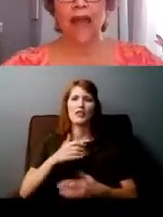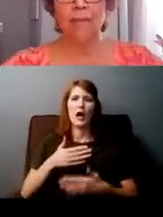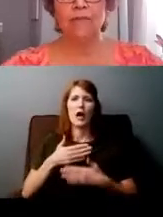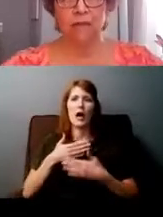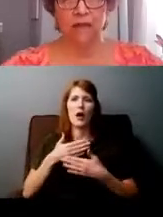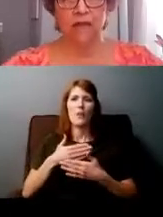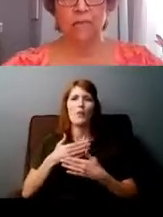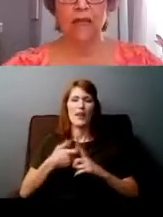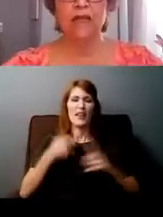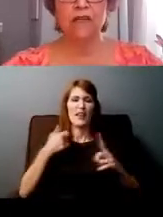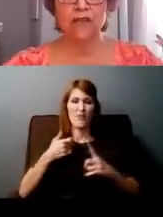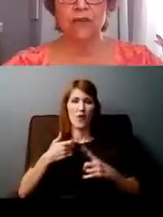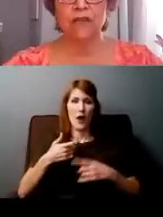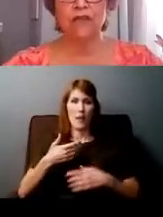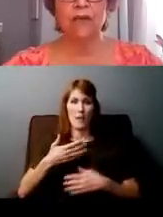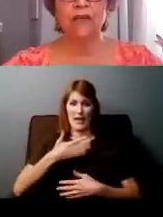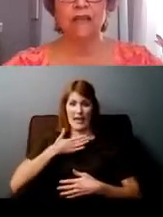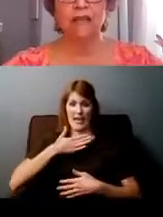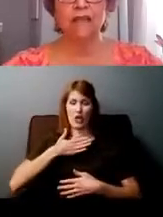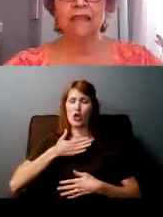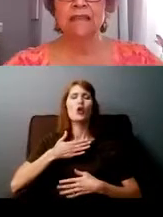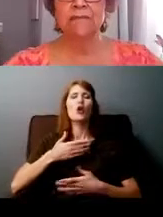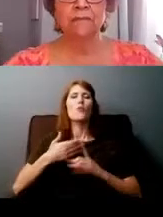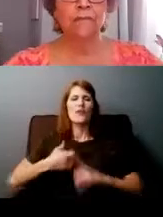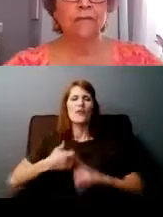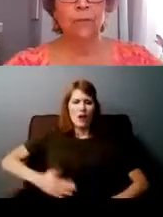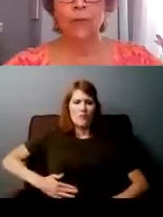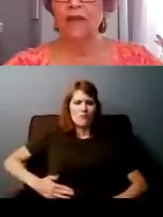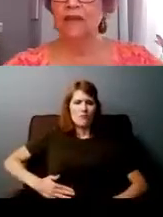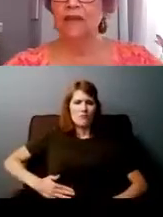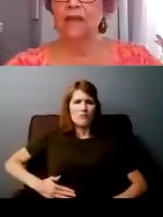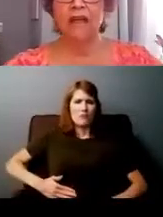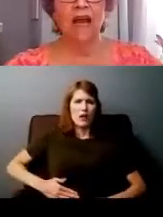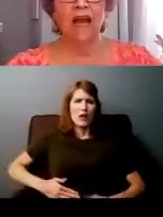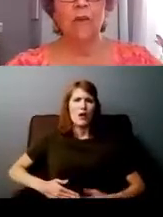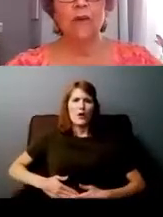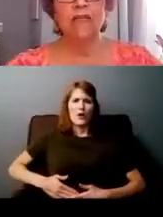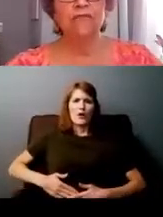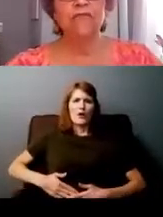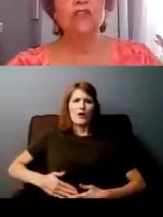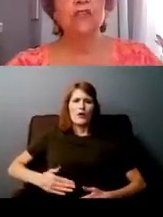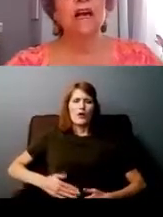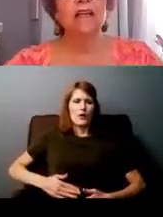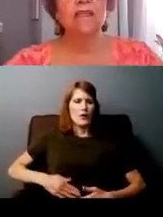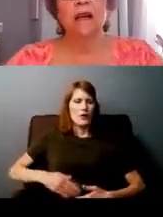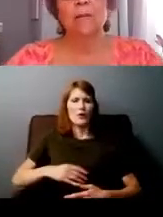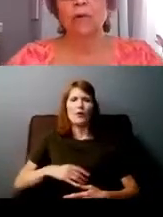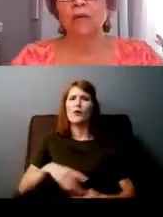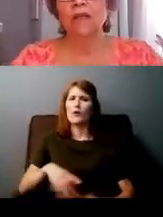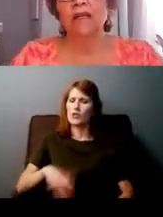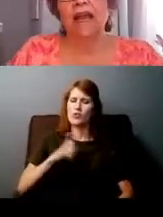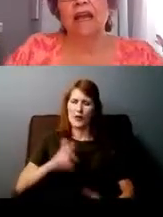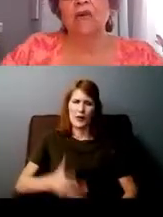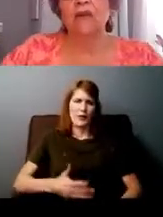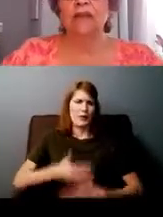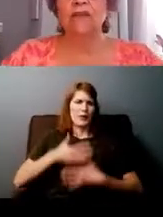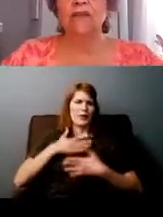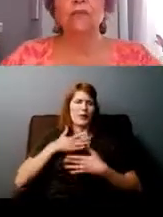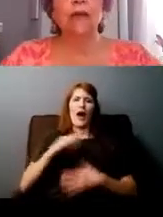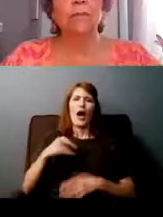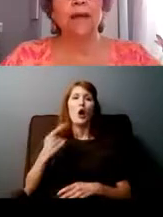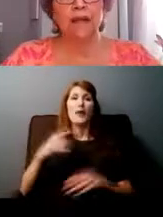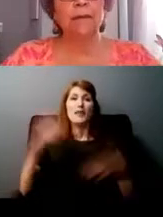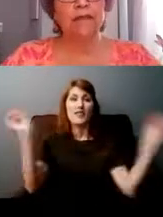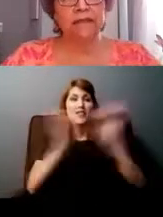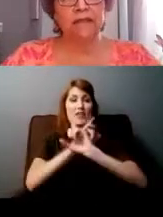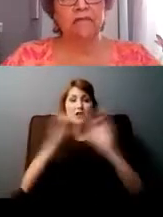your abdomen, making sure that you get that breath in. I always visualize that I'm pulling air in through